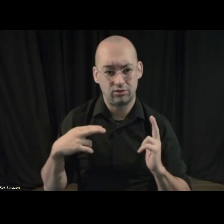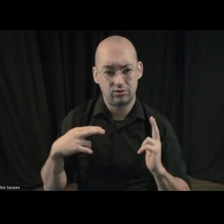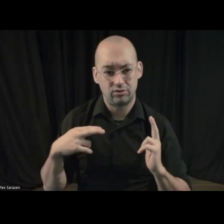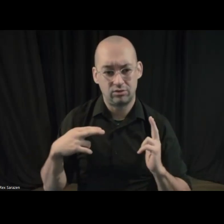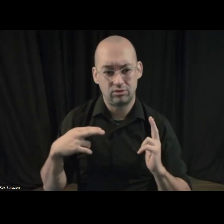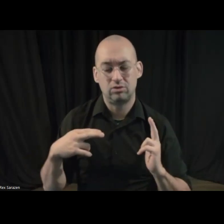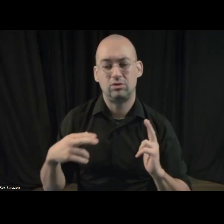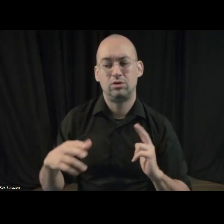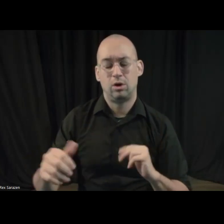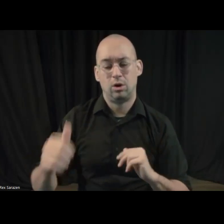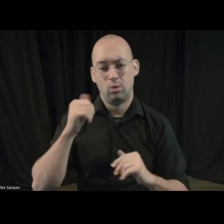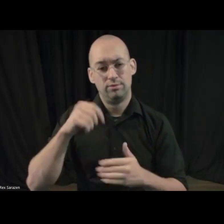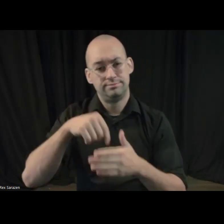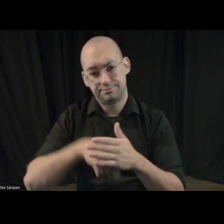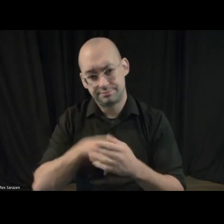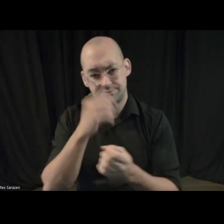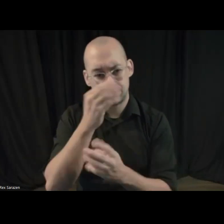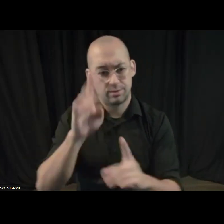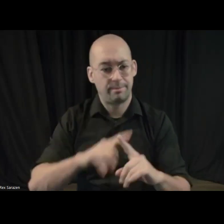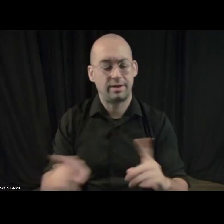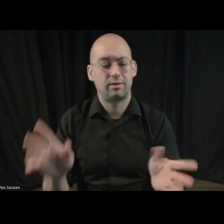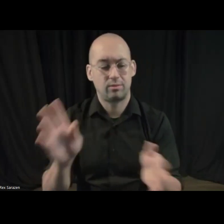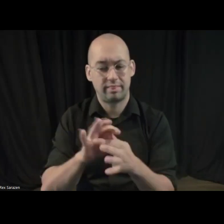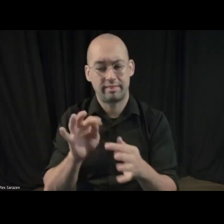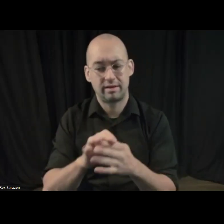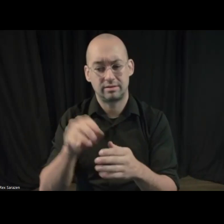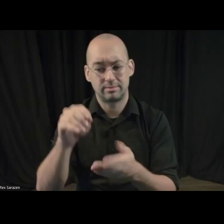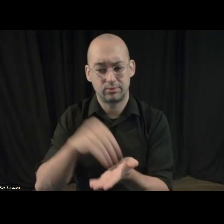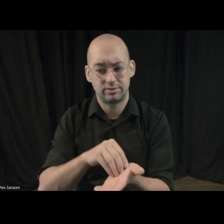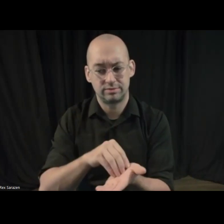into the details, but I'm going to drop this link into the chat.